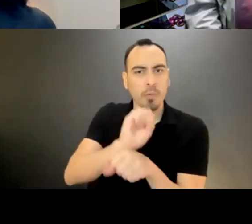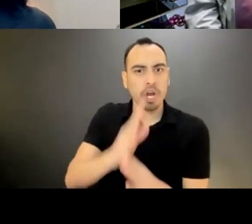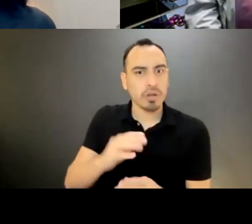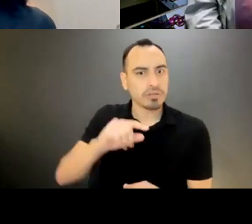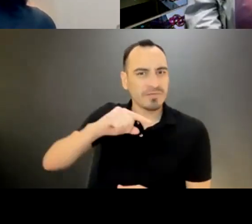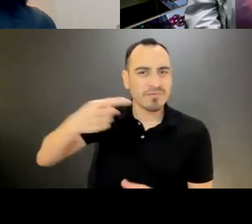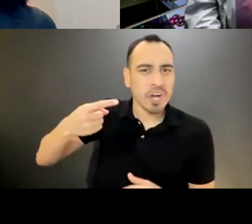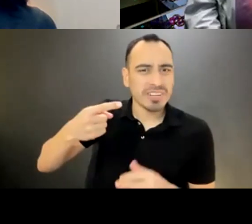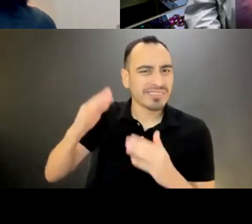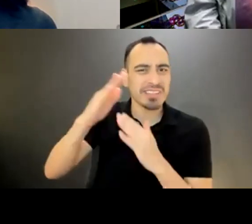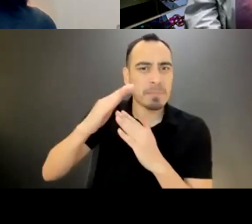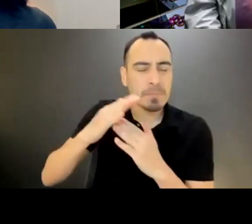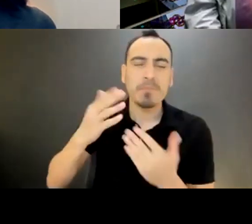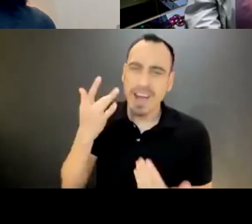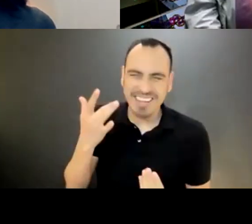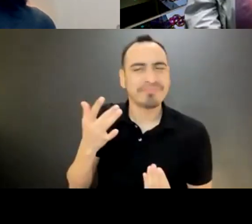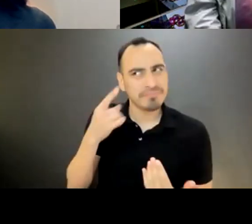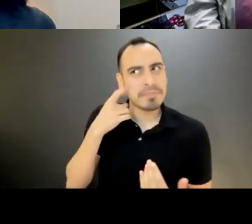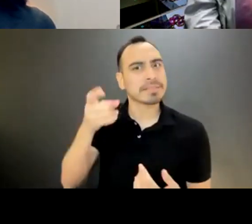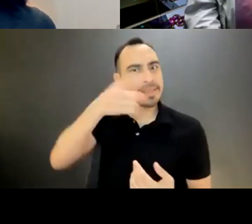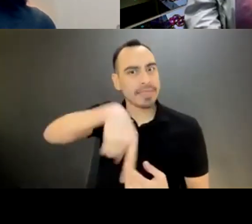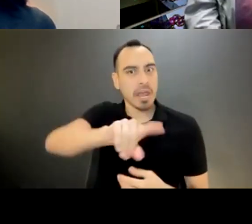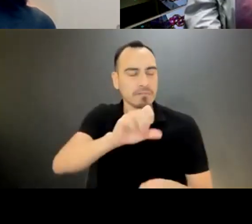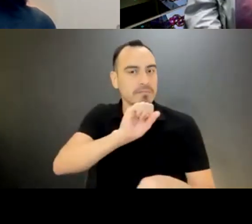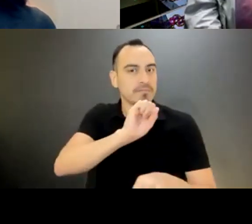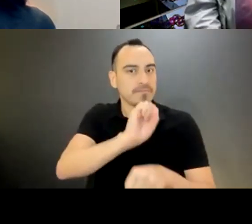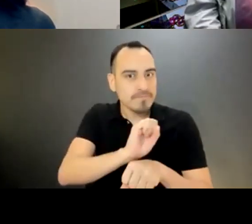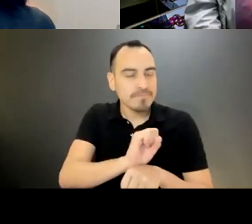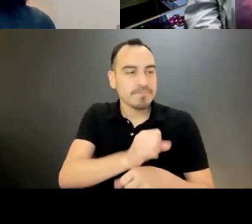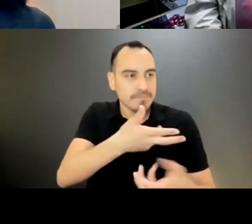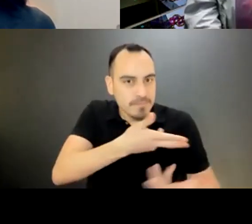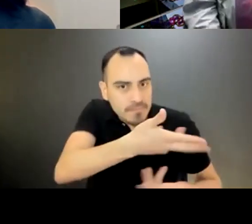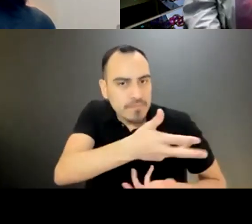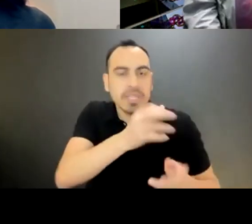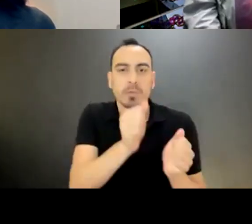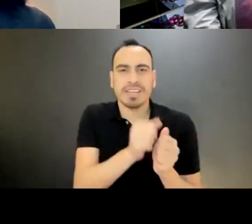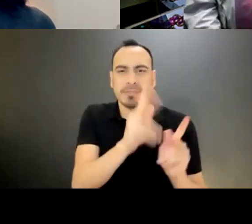in. And so the effects on healthcare workers are amplified because